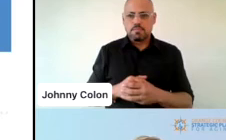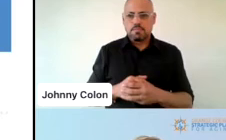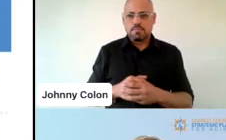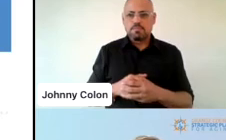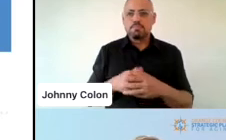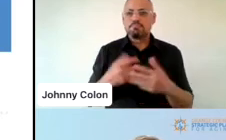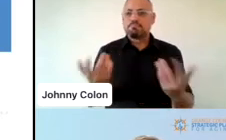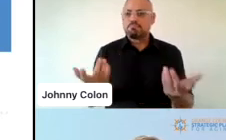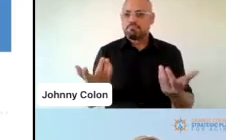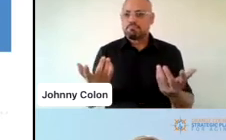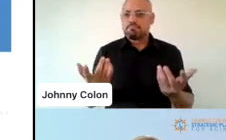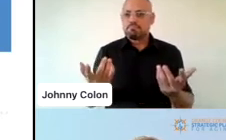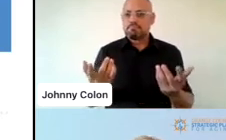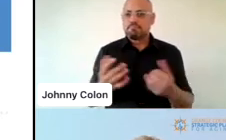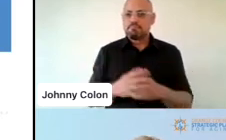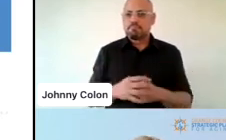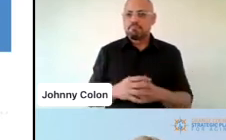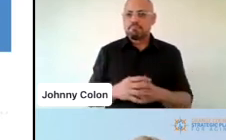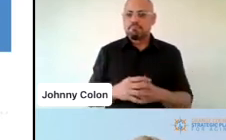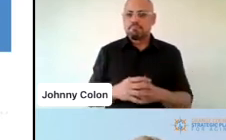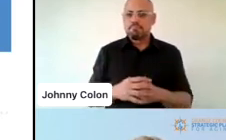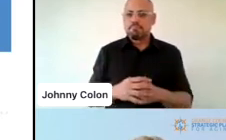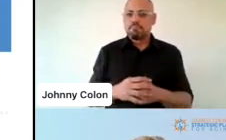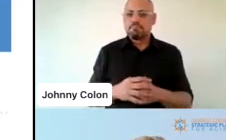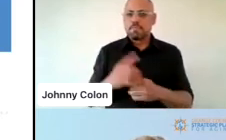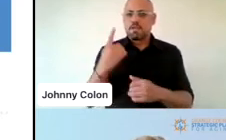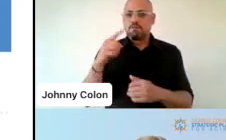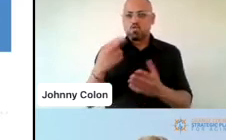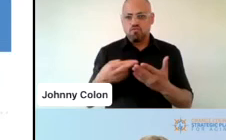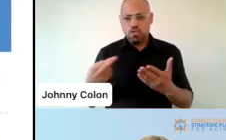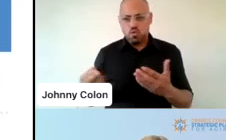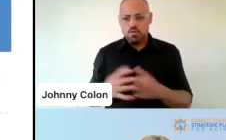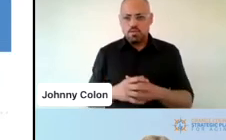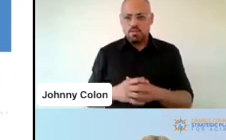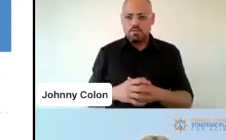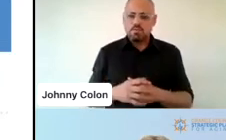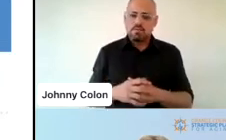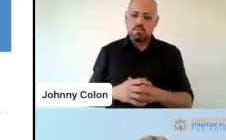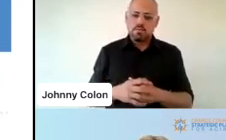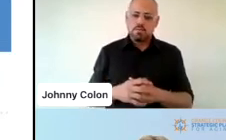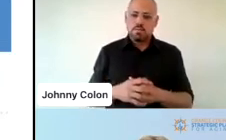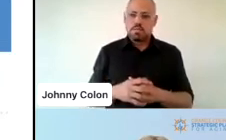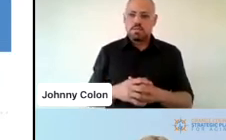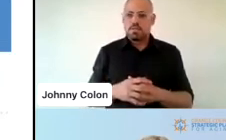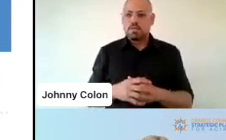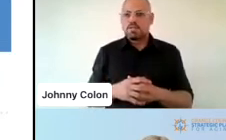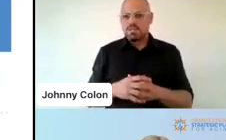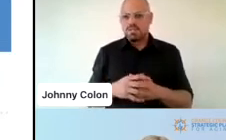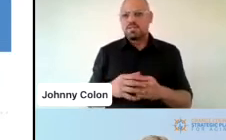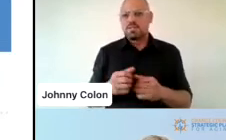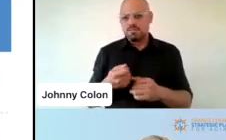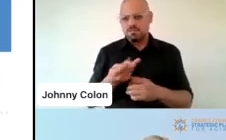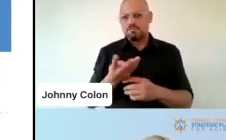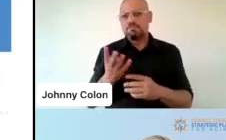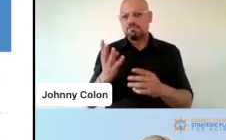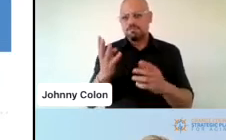And in terms of resources for food, there are a number of